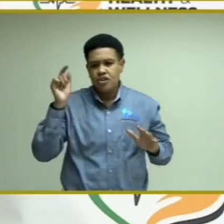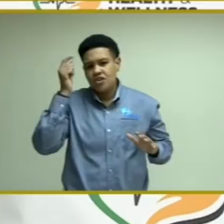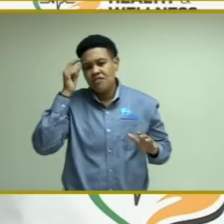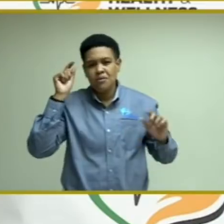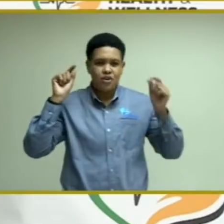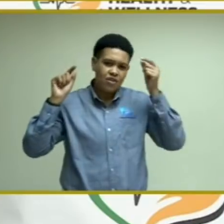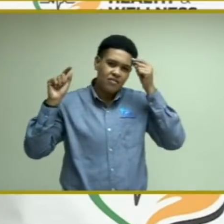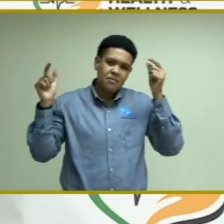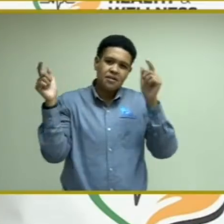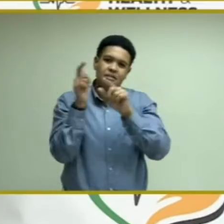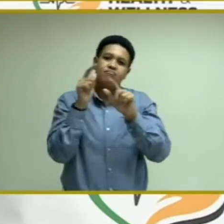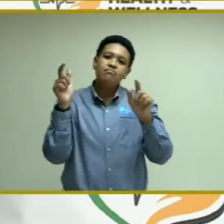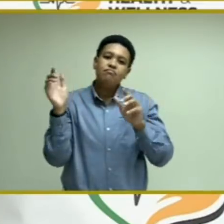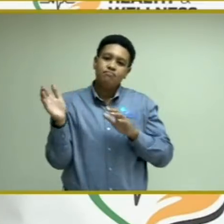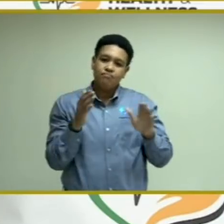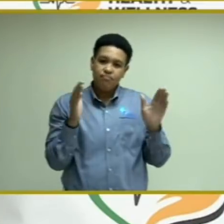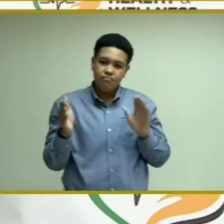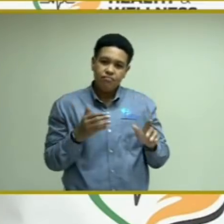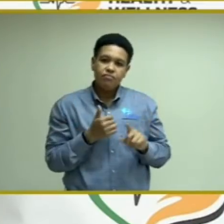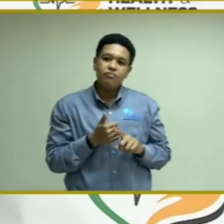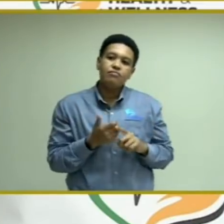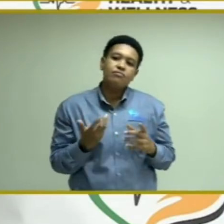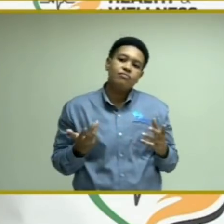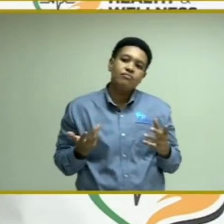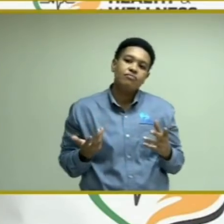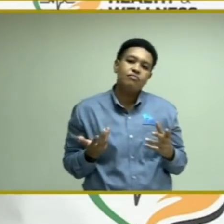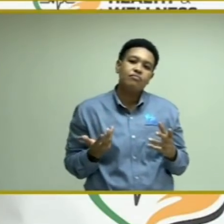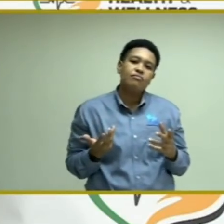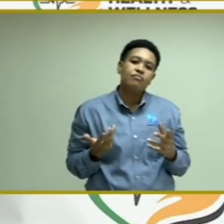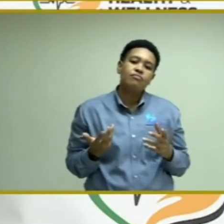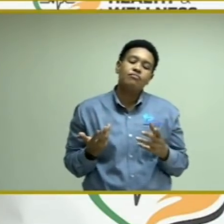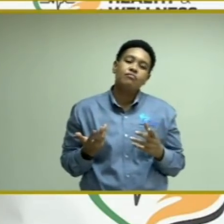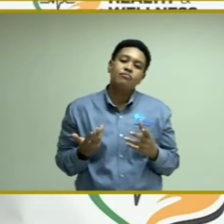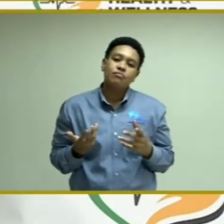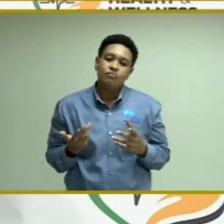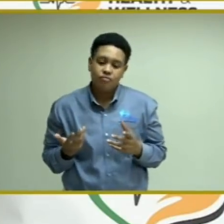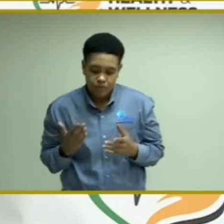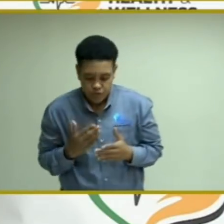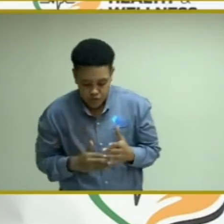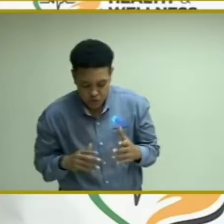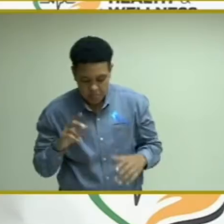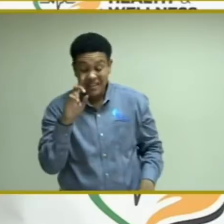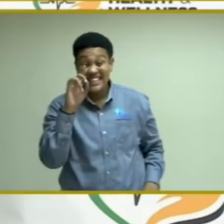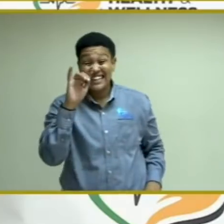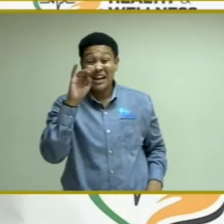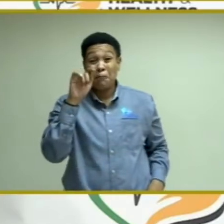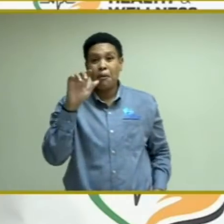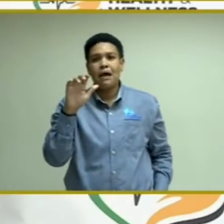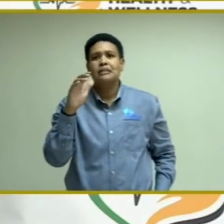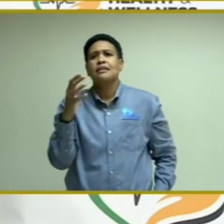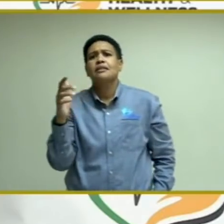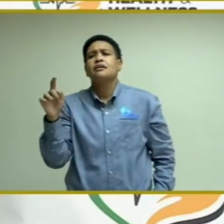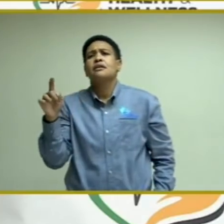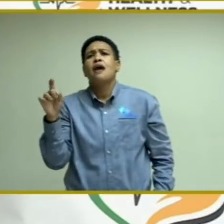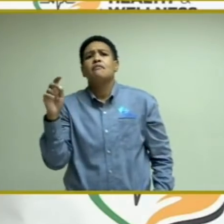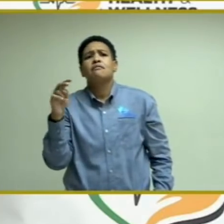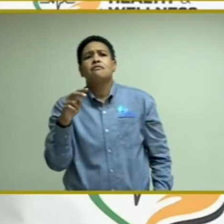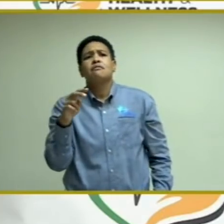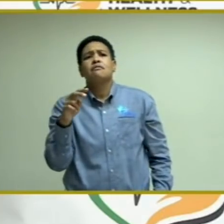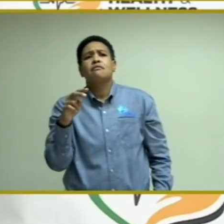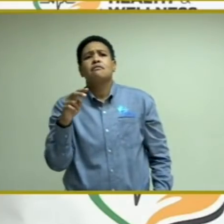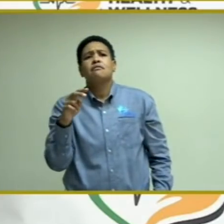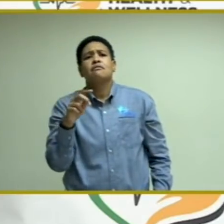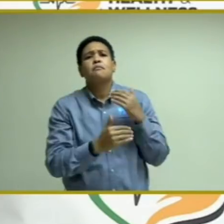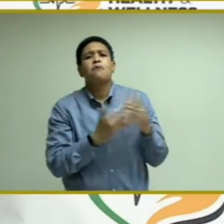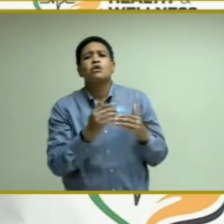government-to-government arrangement. So there are some diplomatic channels that have to be triggered to make that